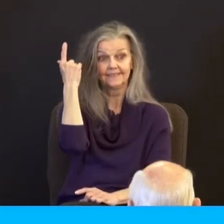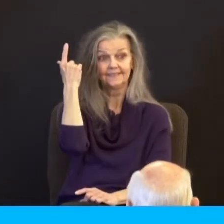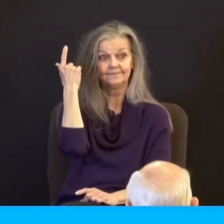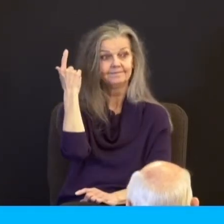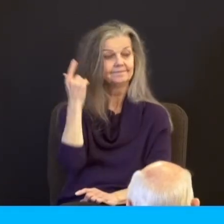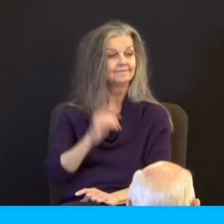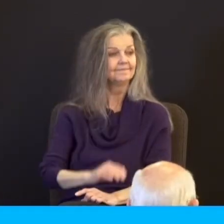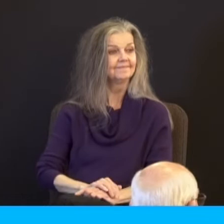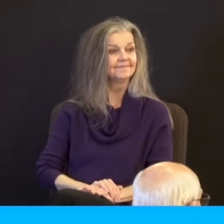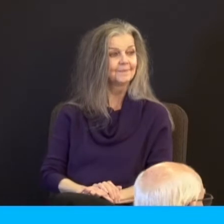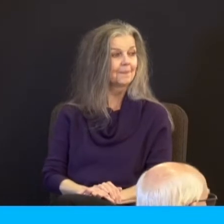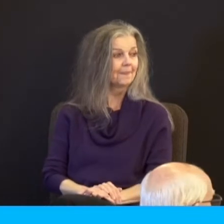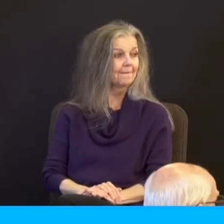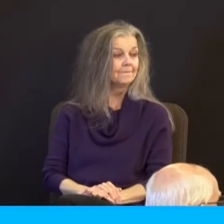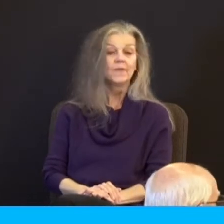gotten it yet?